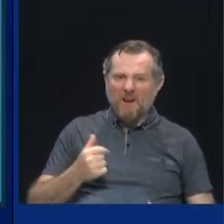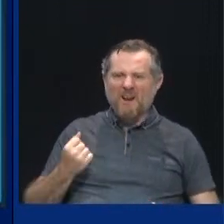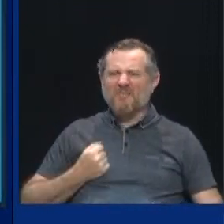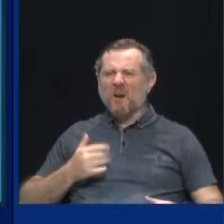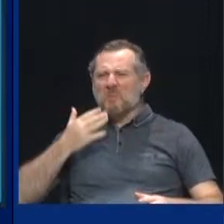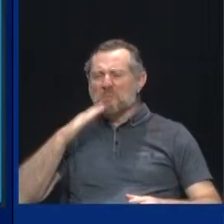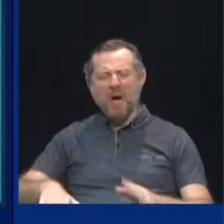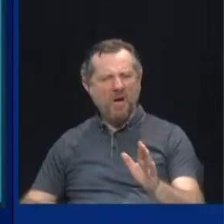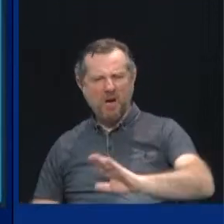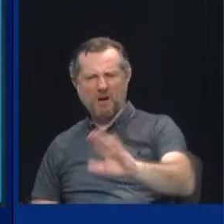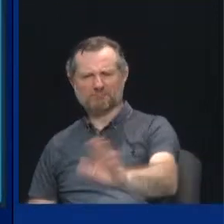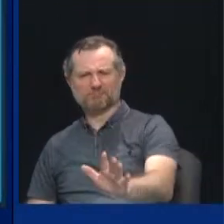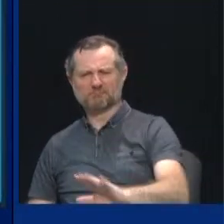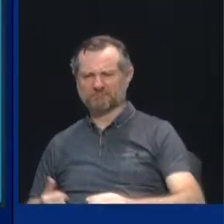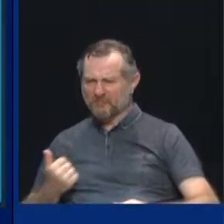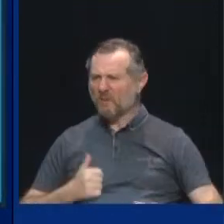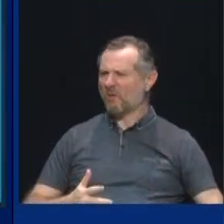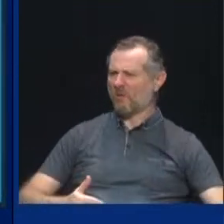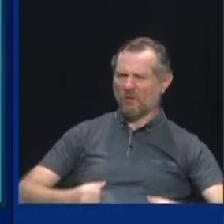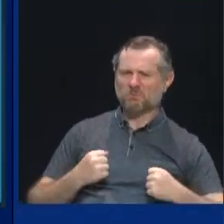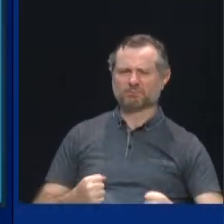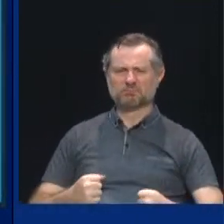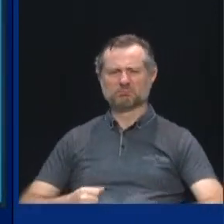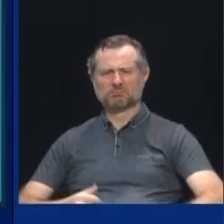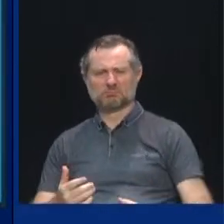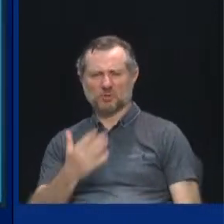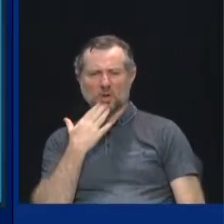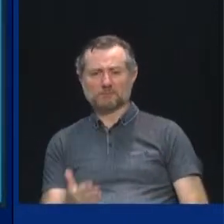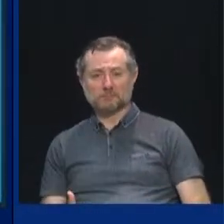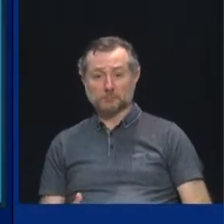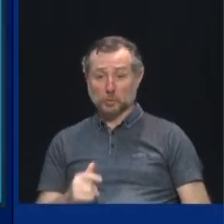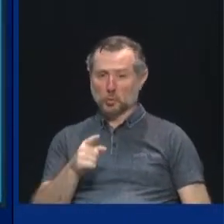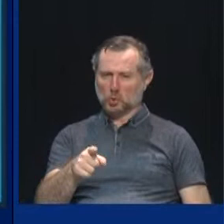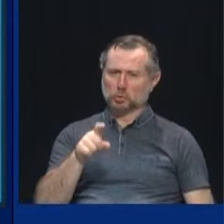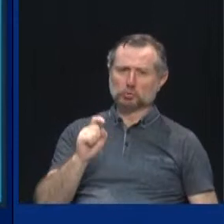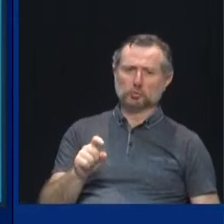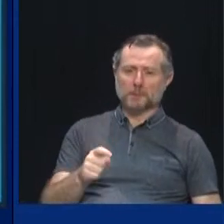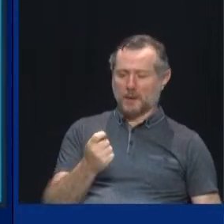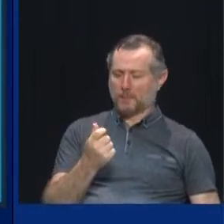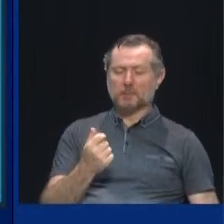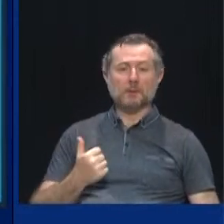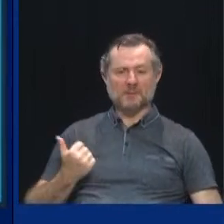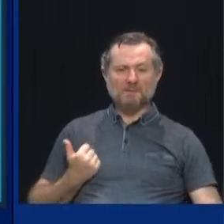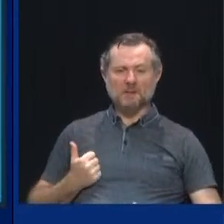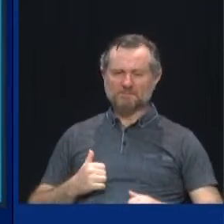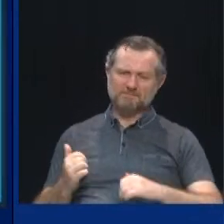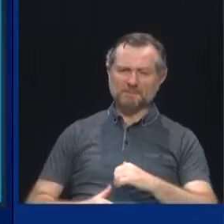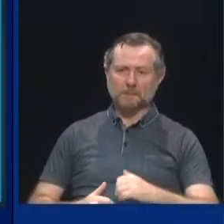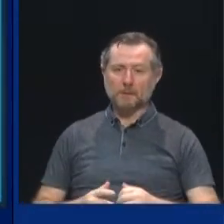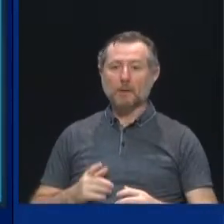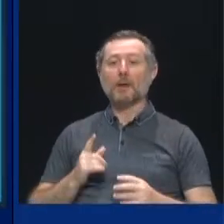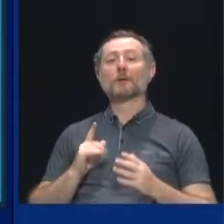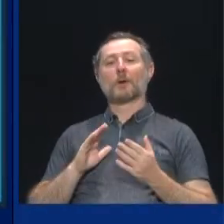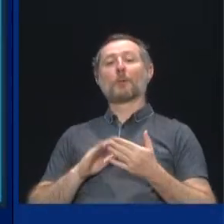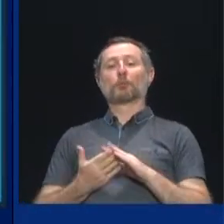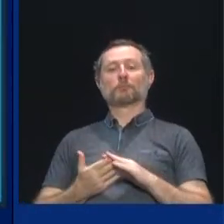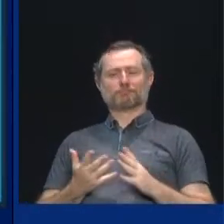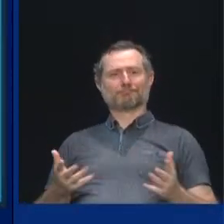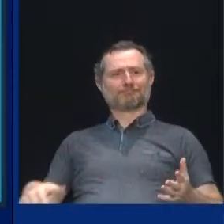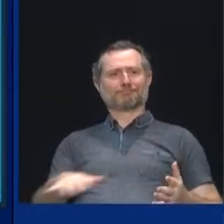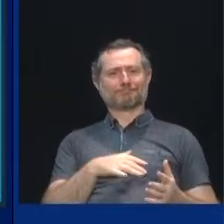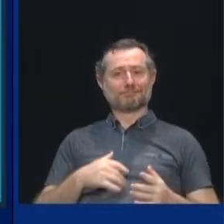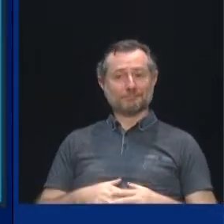in a good way. You have to be a little tough to live in this town. But we're tough in a way that makes us